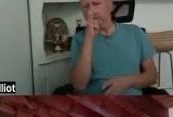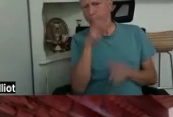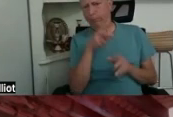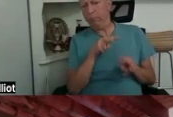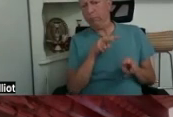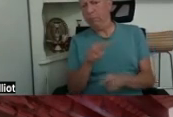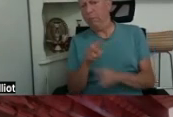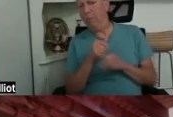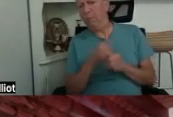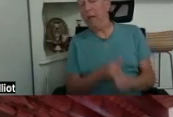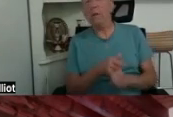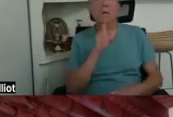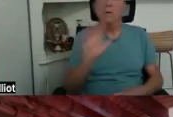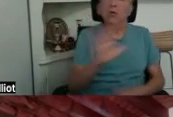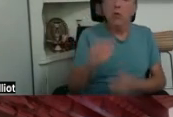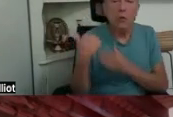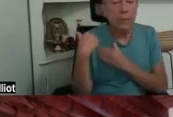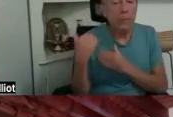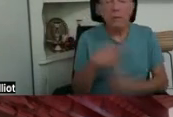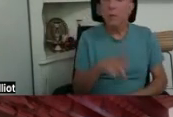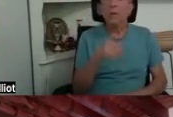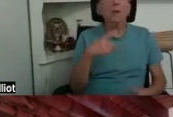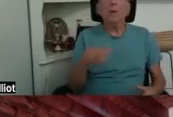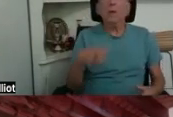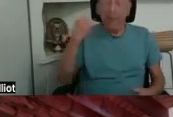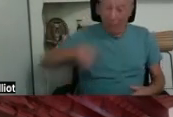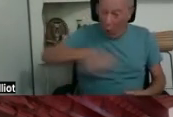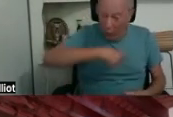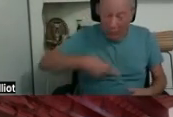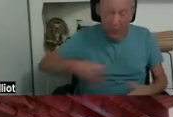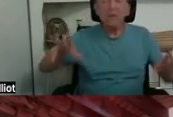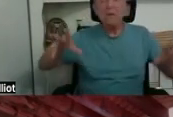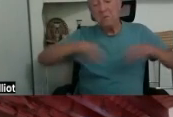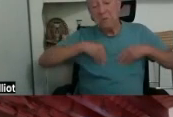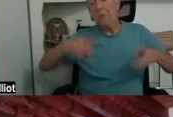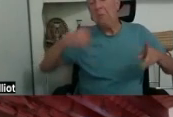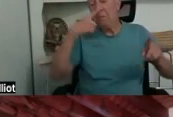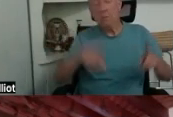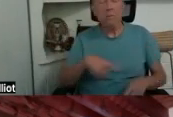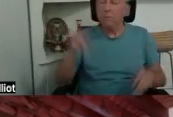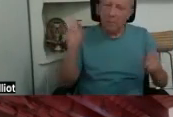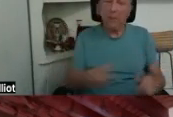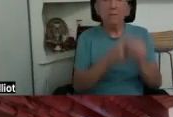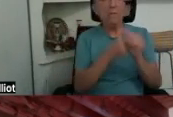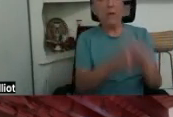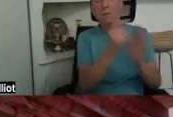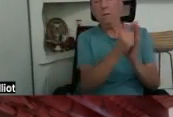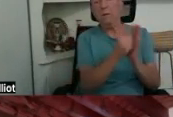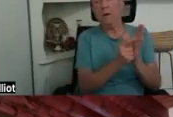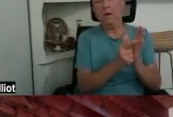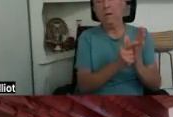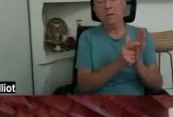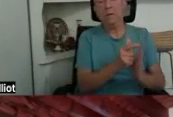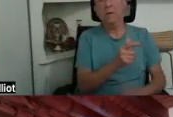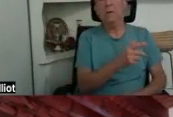enforced, that even if everyone agrees to them, you still have to abide by them. And the most important factors in